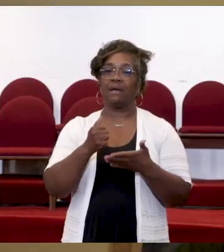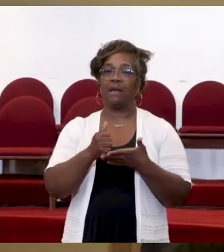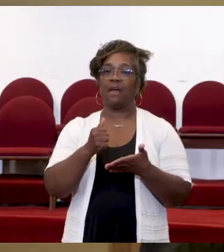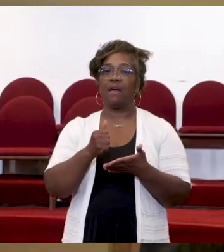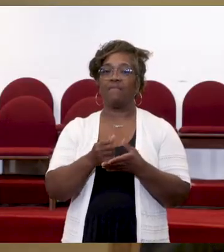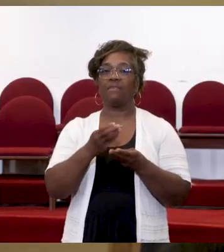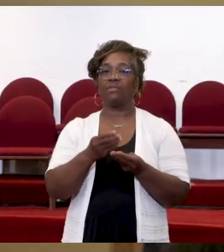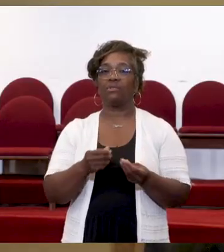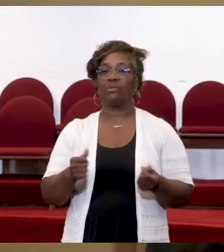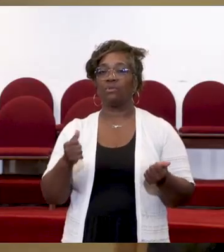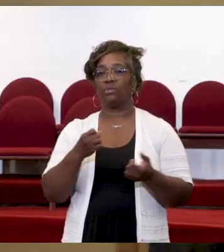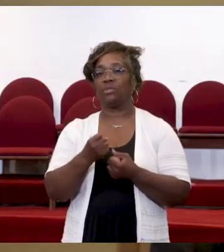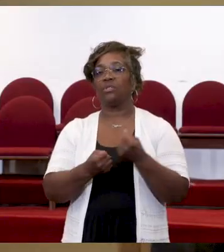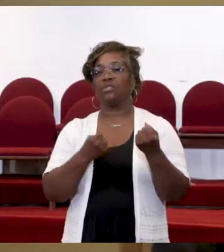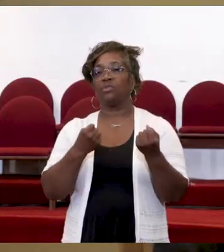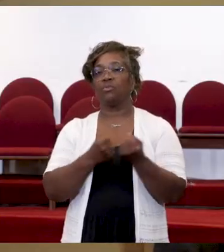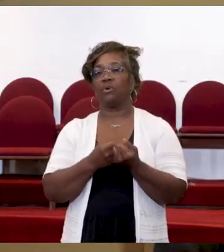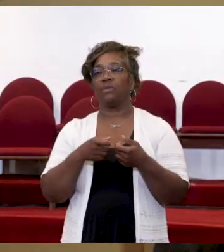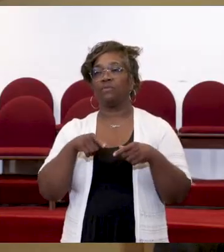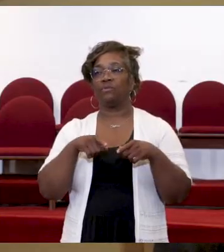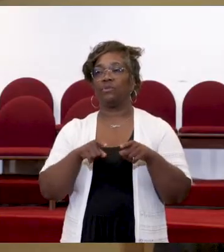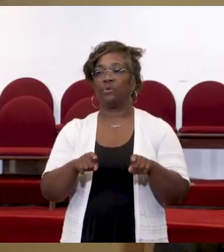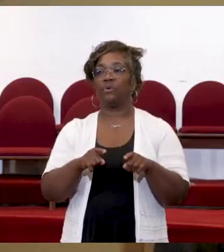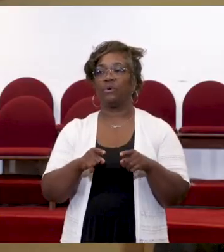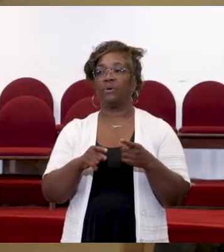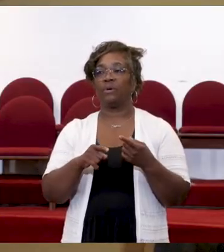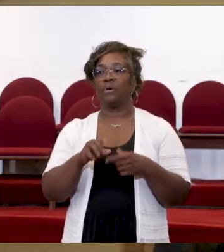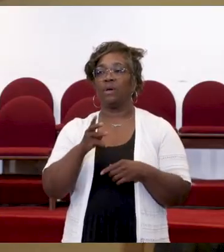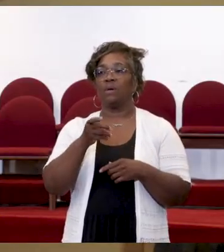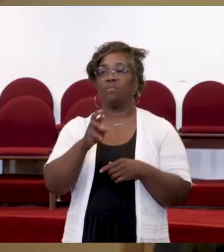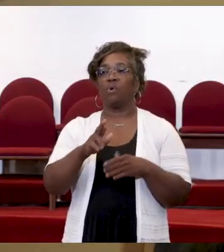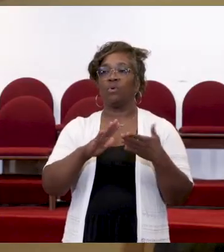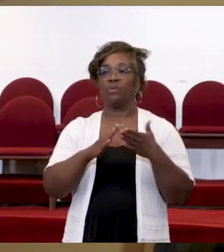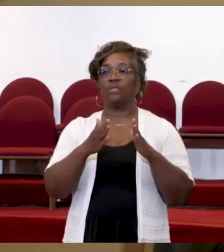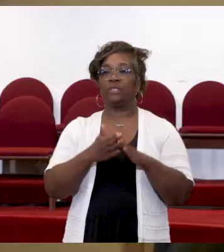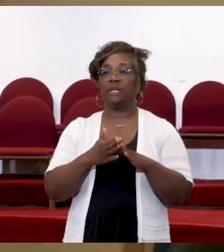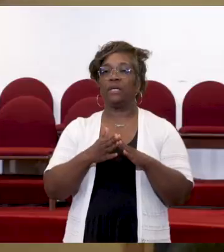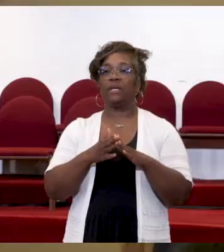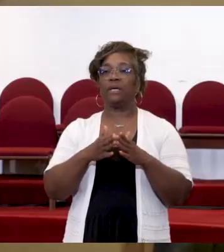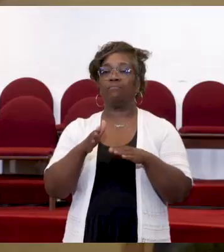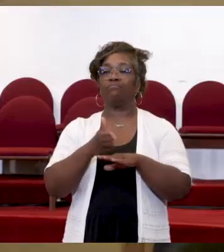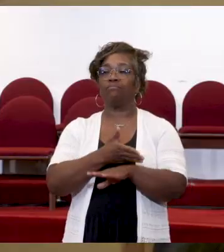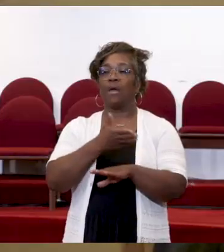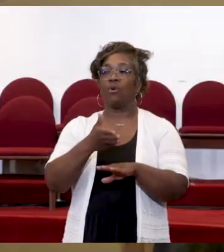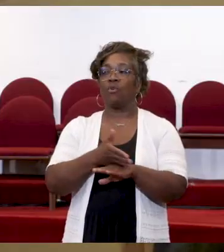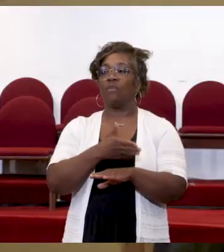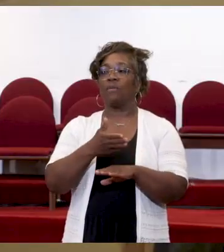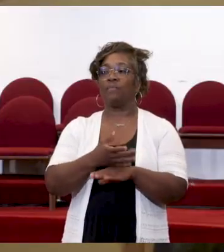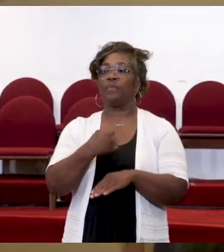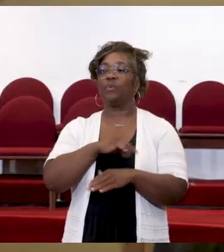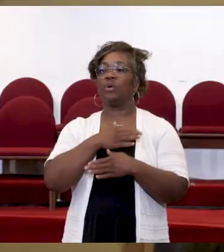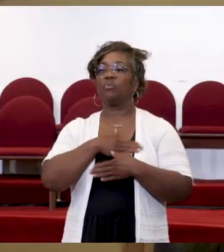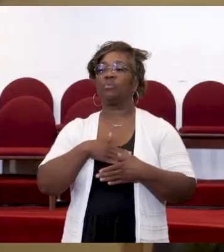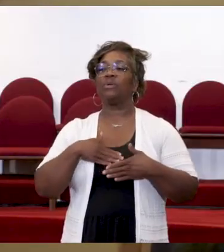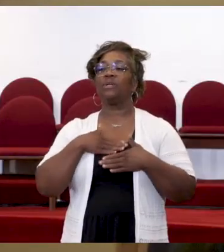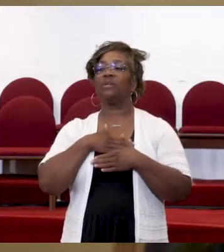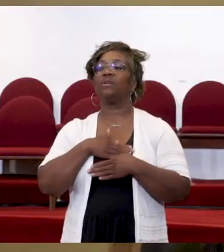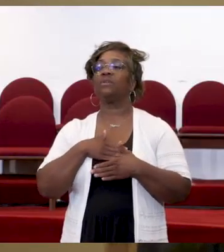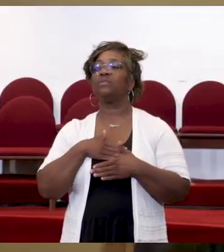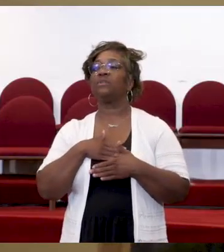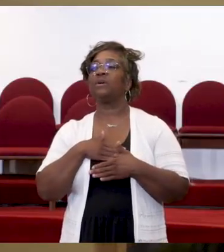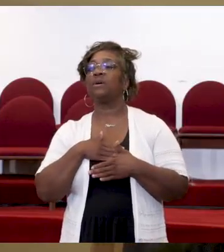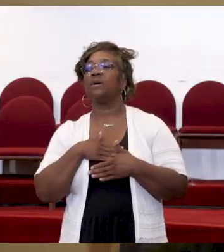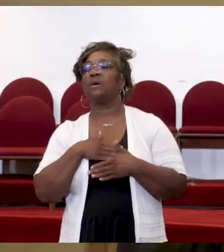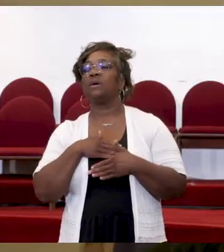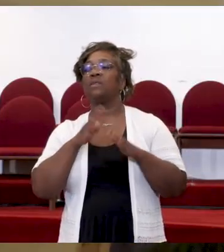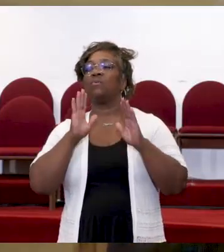solutions supportive during Motor City Makeover and connecting our community to volunteers. We appreciate the Dons, as well as their awesome